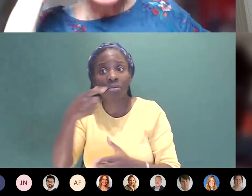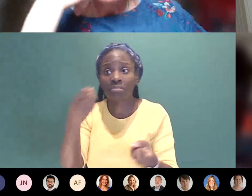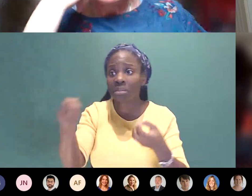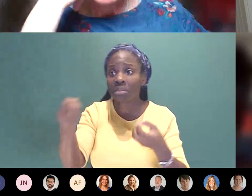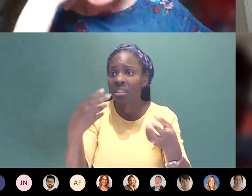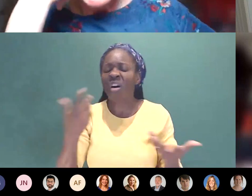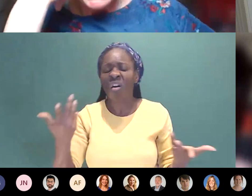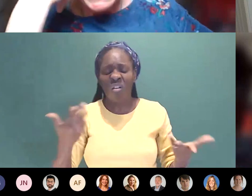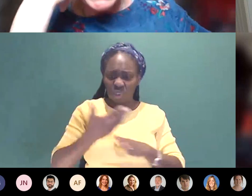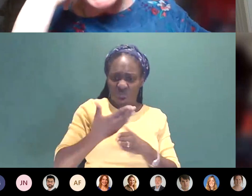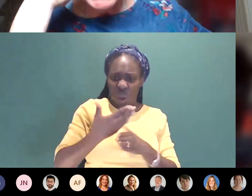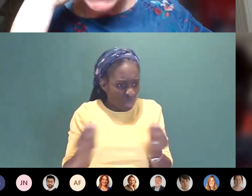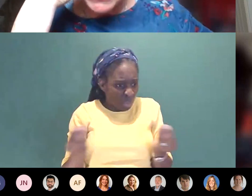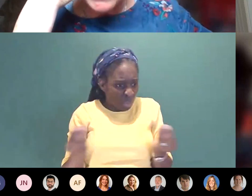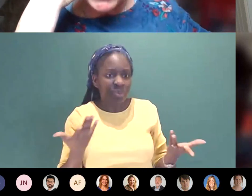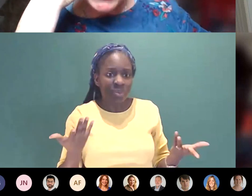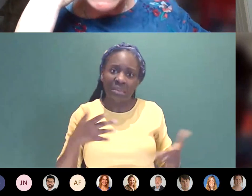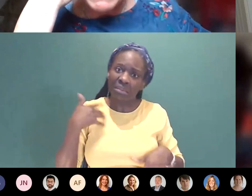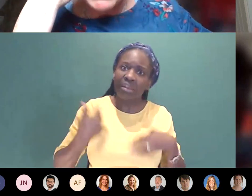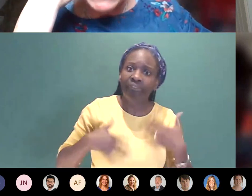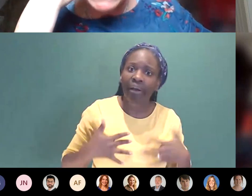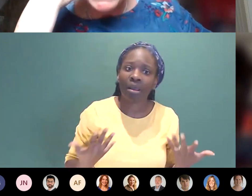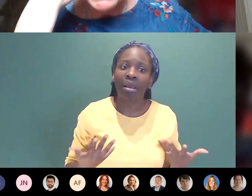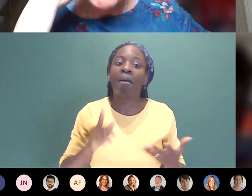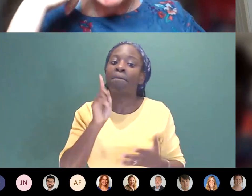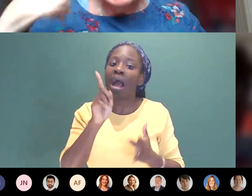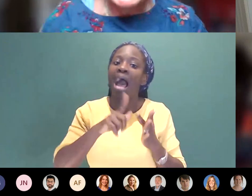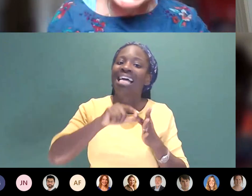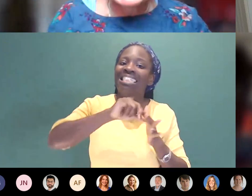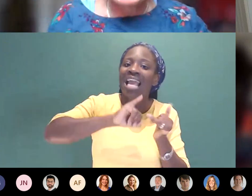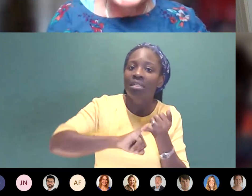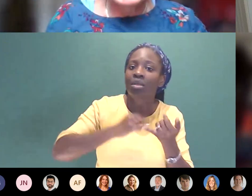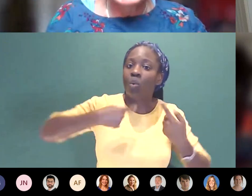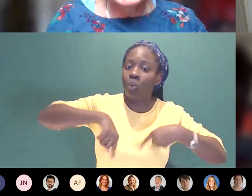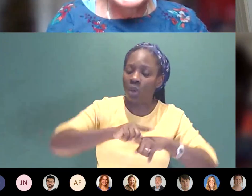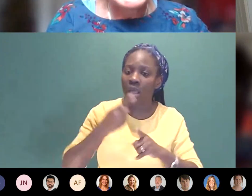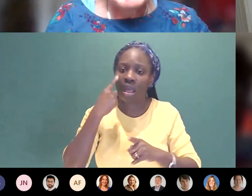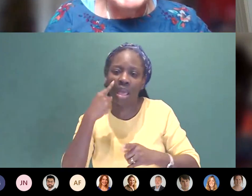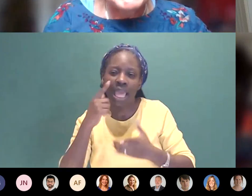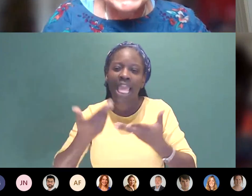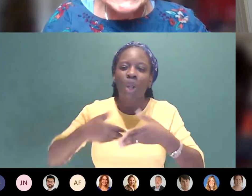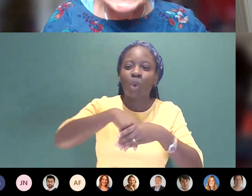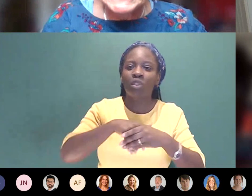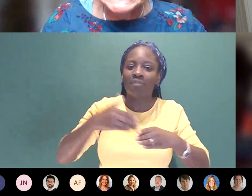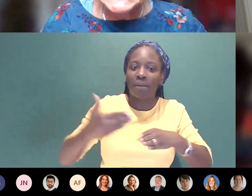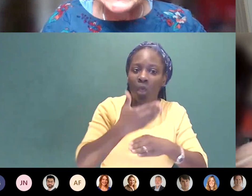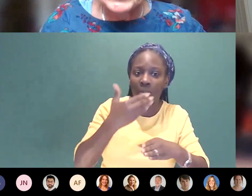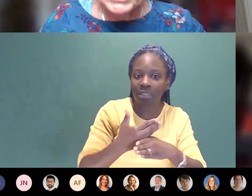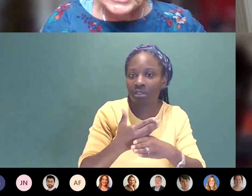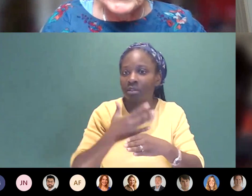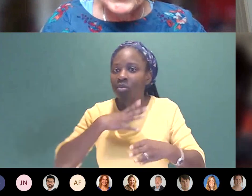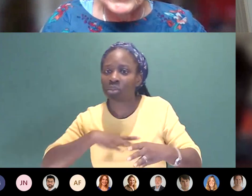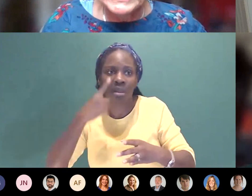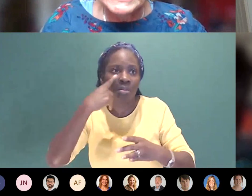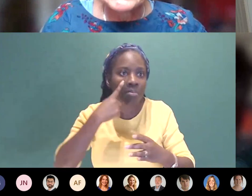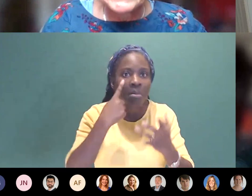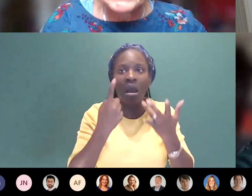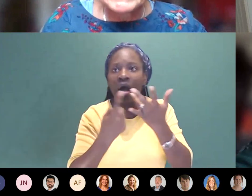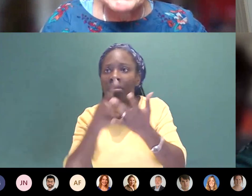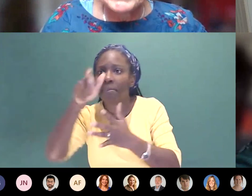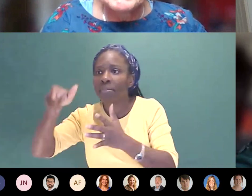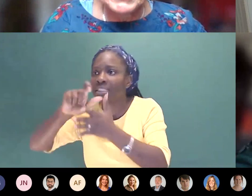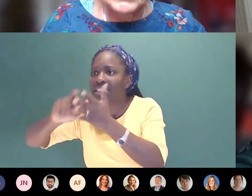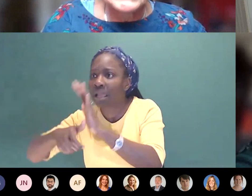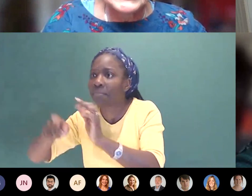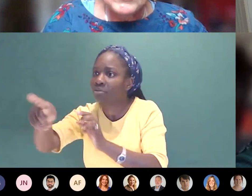job. But at IDS, we're doing other work about inclusive employment and about getting people with disability into work more. And it's a very